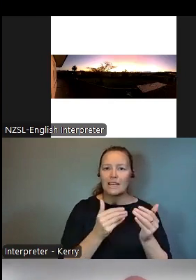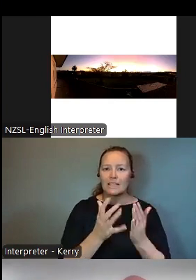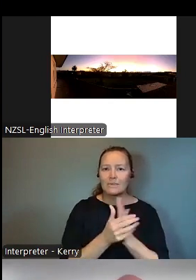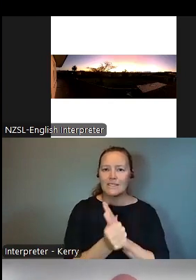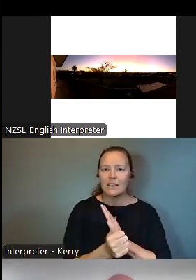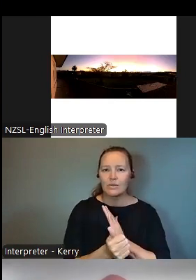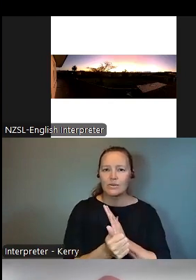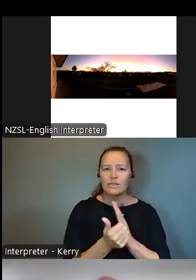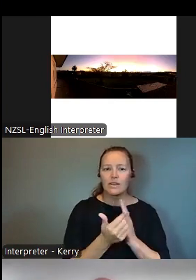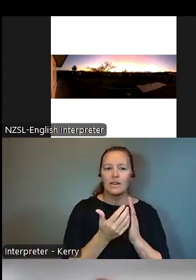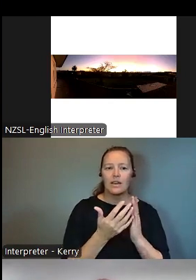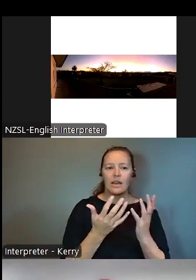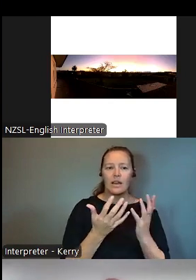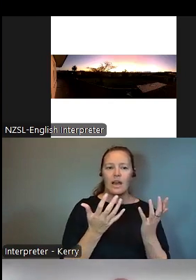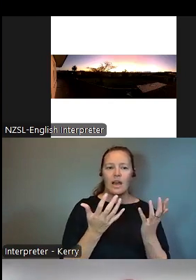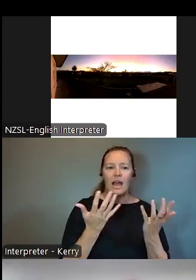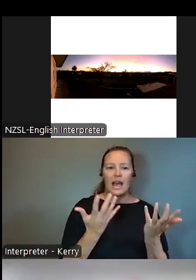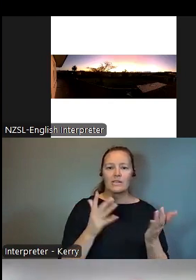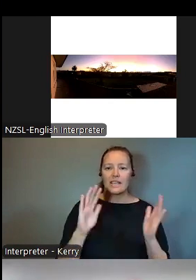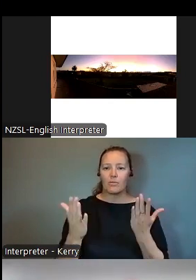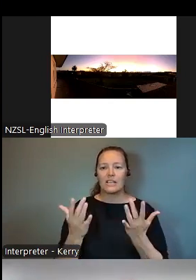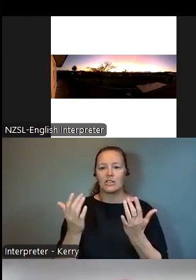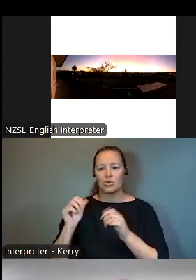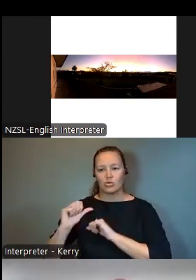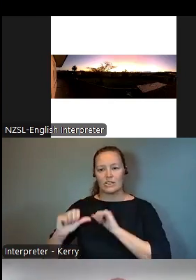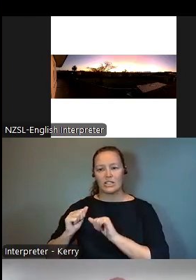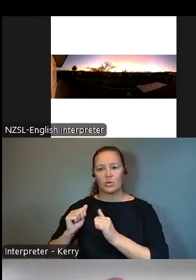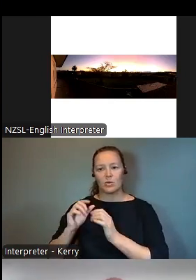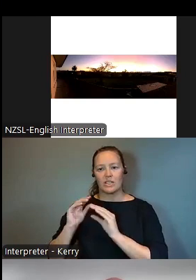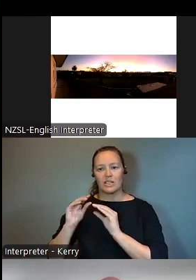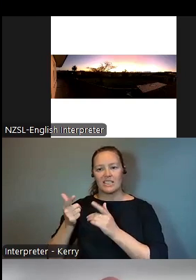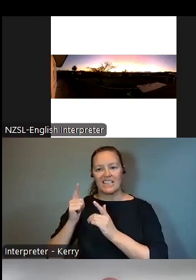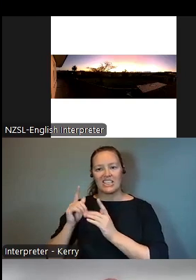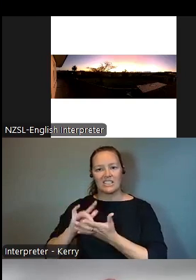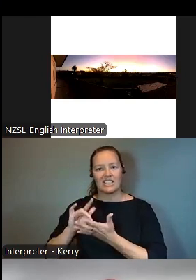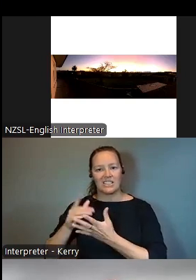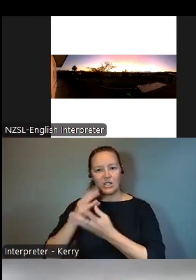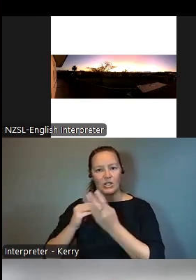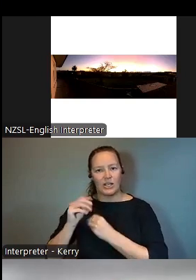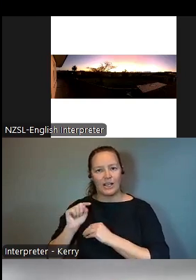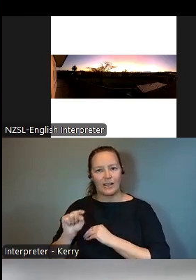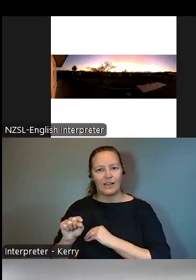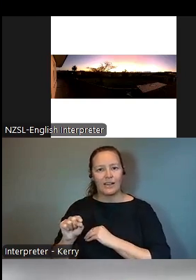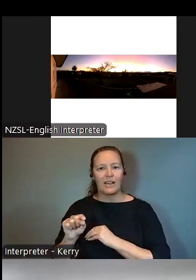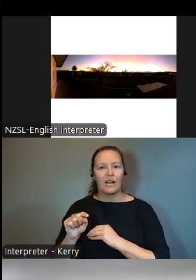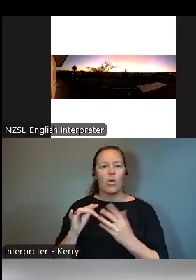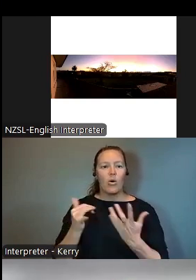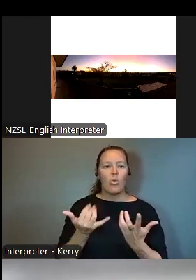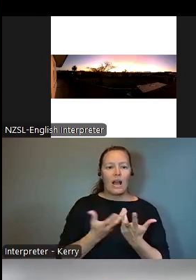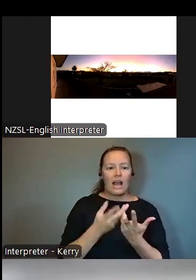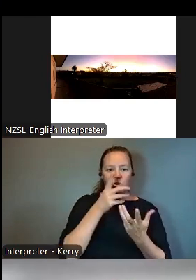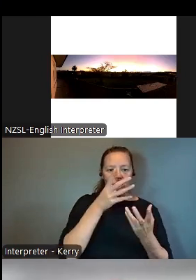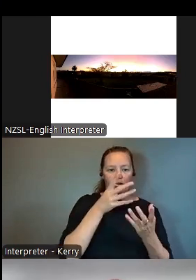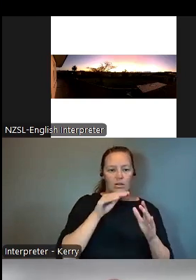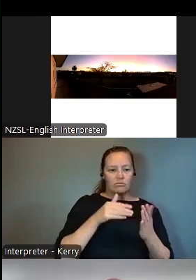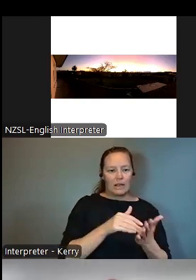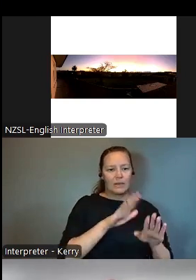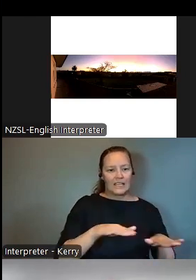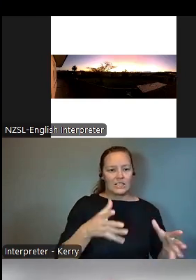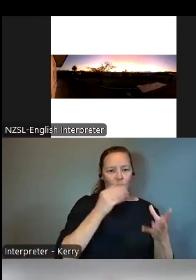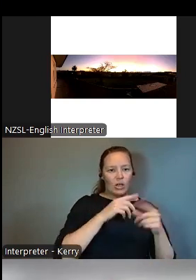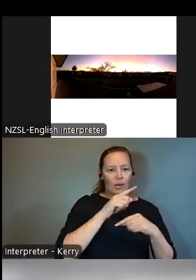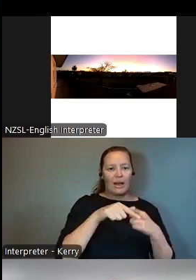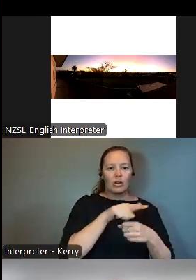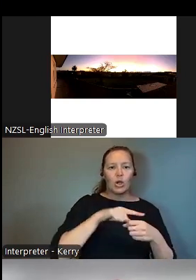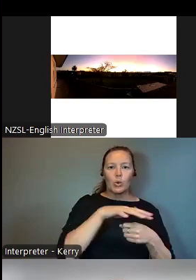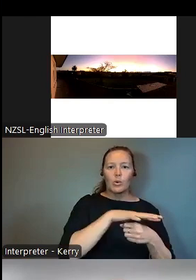traditional teacher-centered ways of learning? Or how will helping kids learn about their local environment or